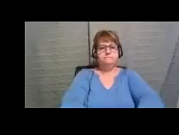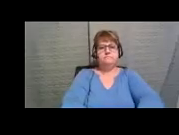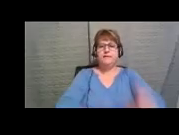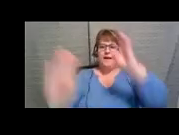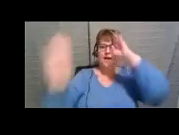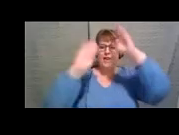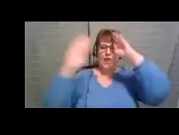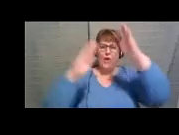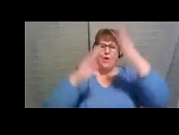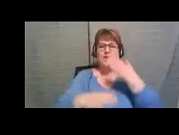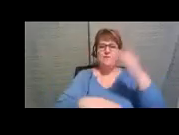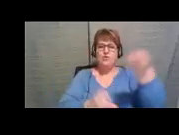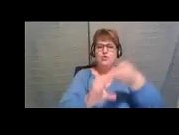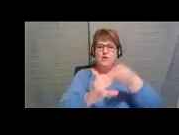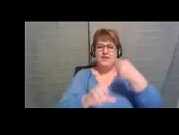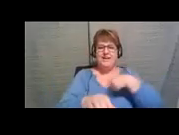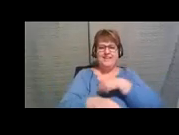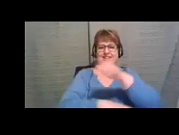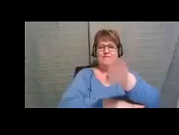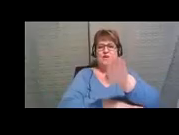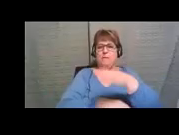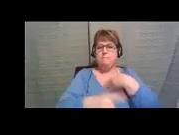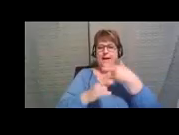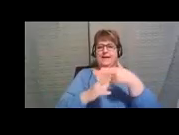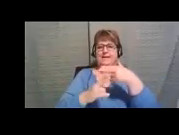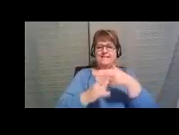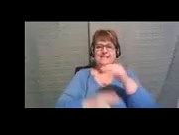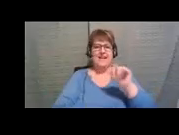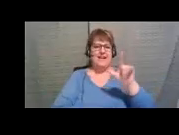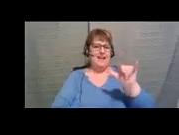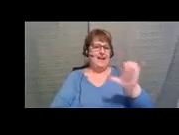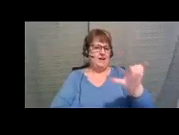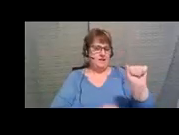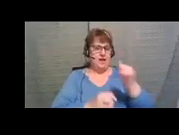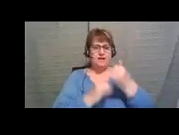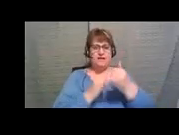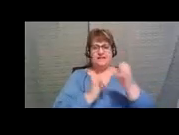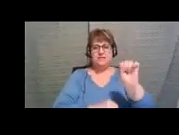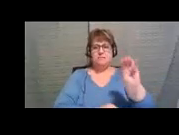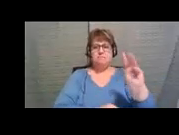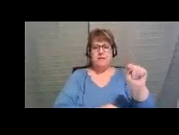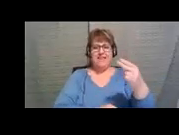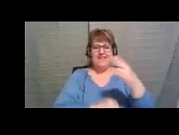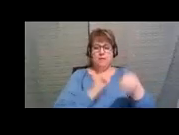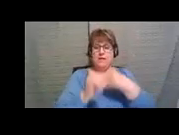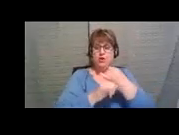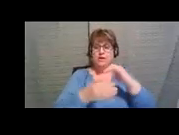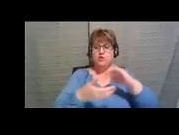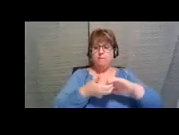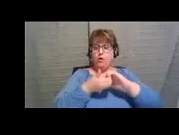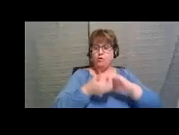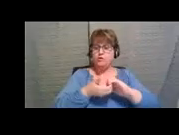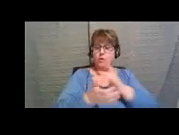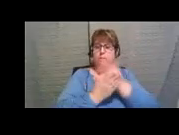Hello, and thank you for joining us this afternoon. My name is Alexis Smith, and I am the International Partnerships and